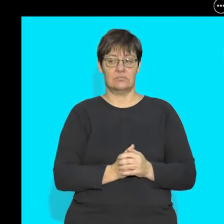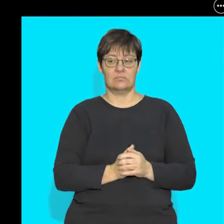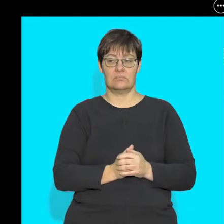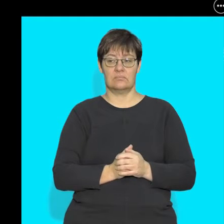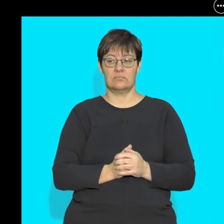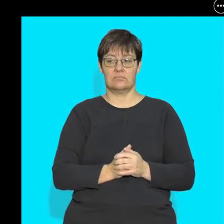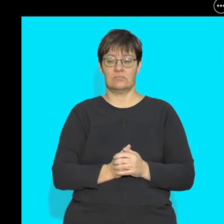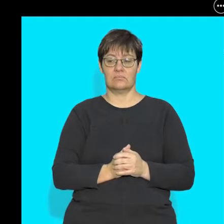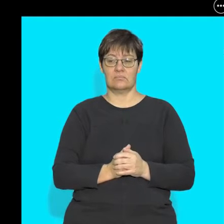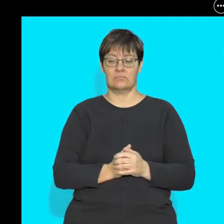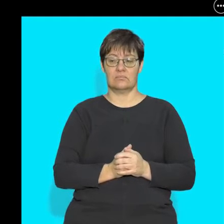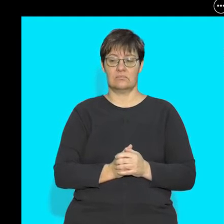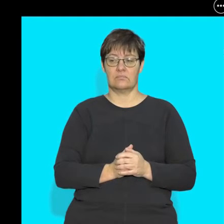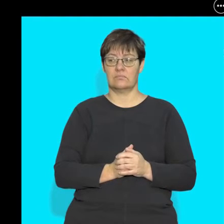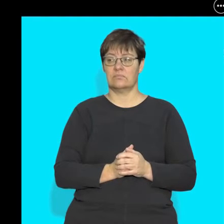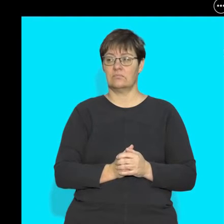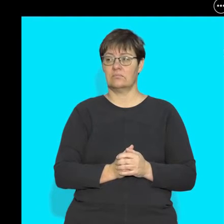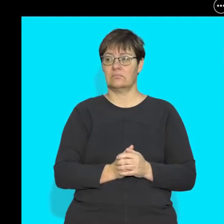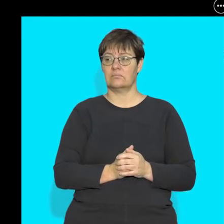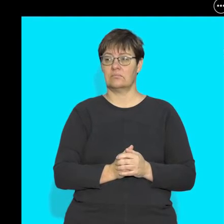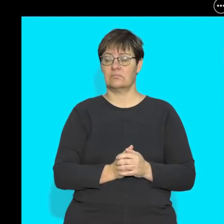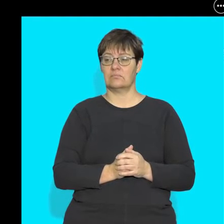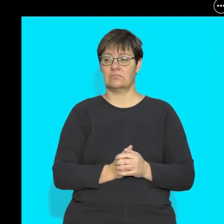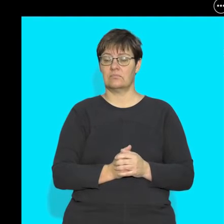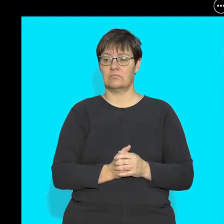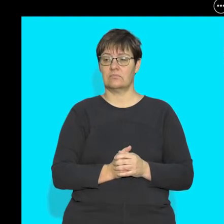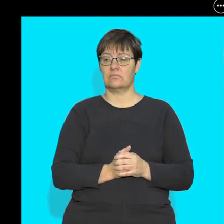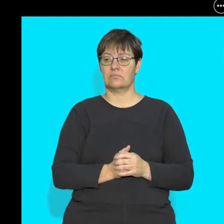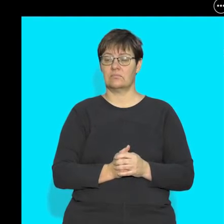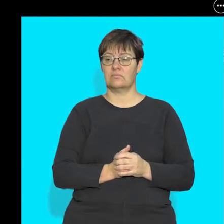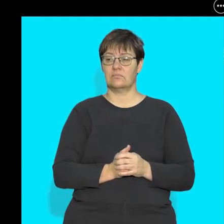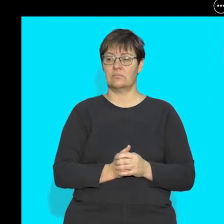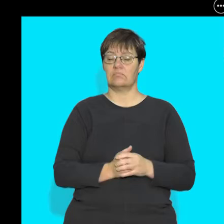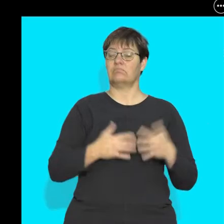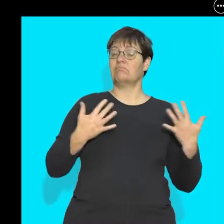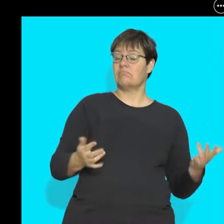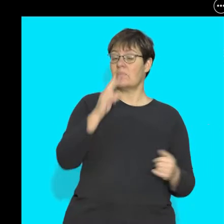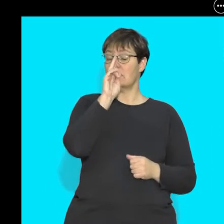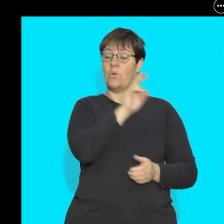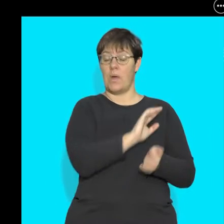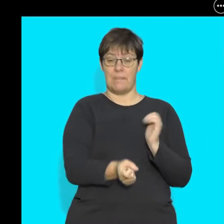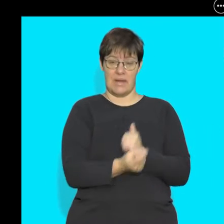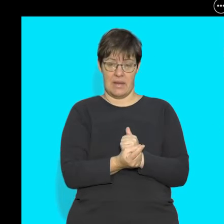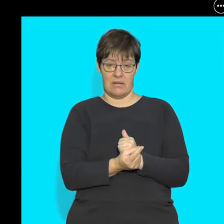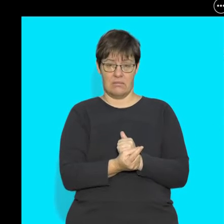Come here. Okay, it doesn't want to. Let's go there then. Let's see what happens when we get to 7 seconds,